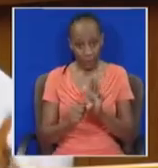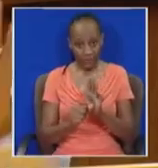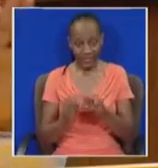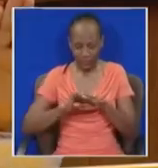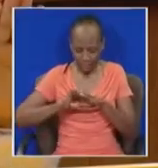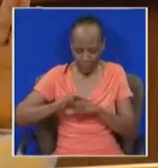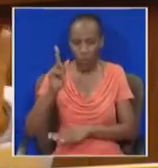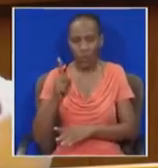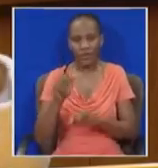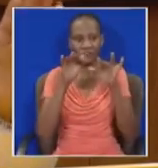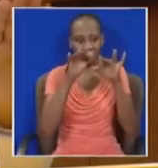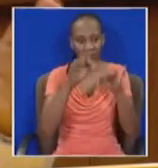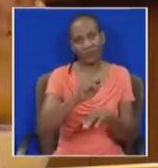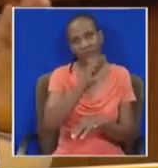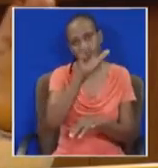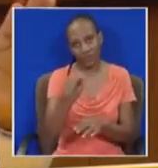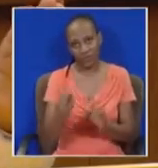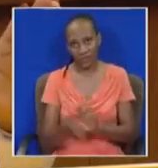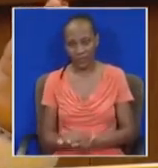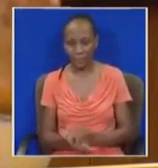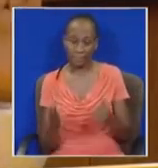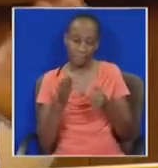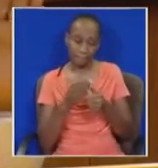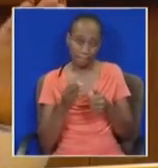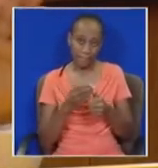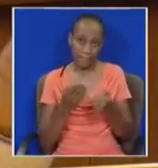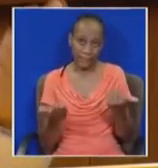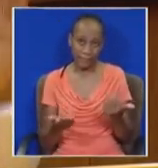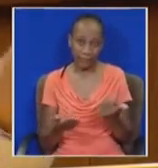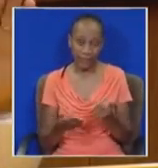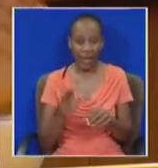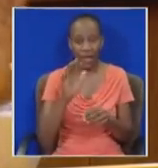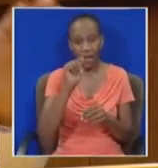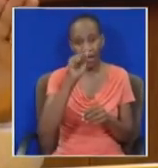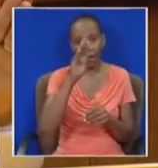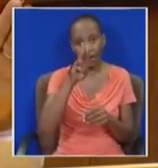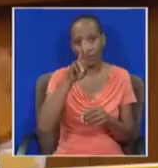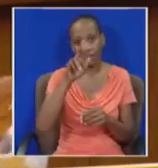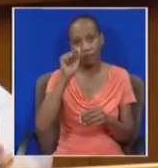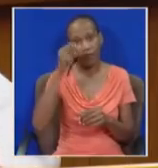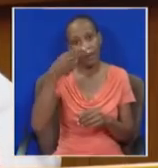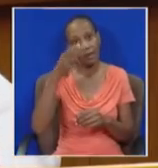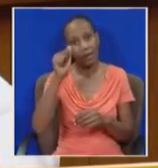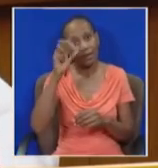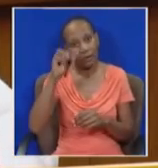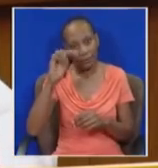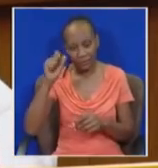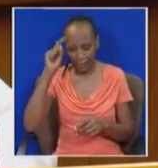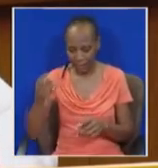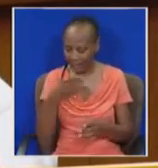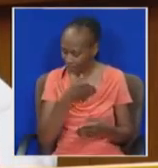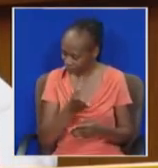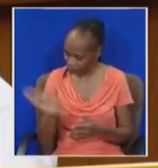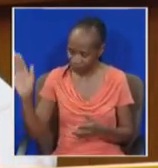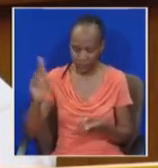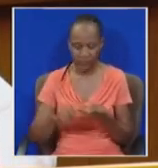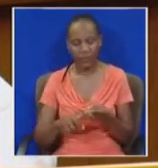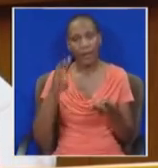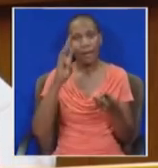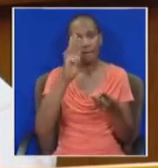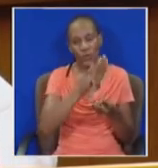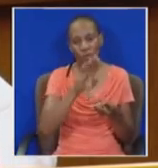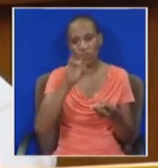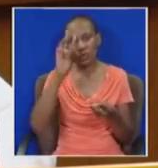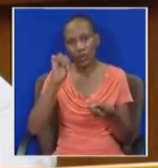Africa. First, and it's not even a matter of debate, Sean Abrams must hit the road. So must Busisiwe Mkhwebane,